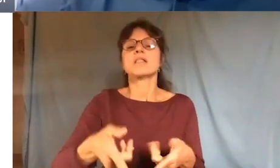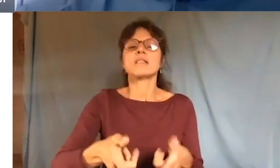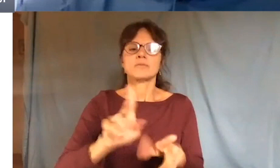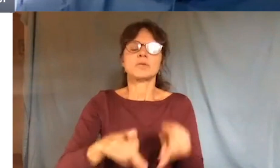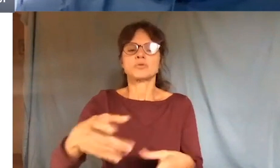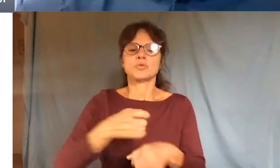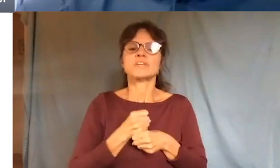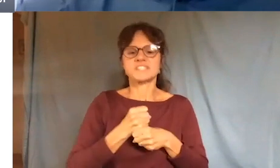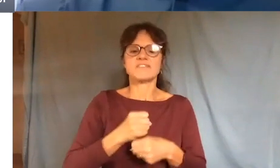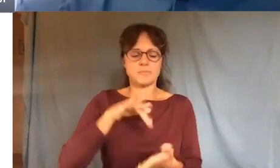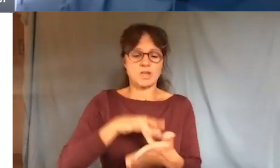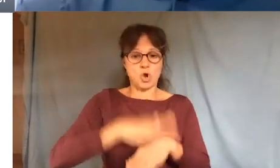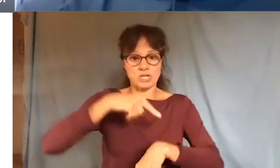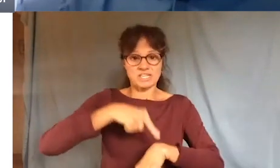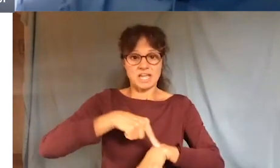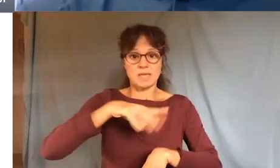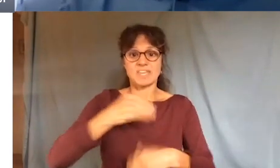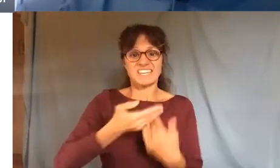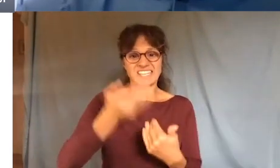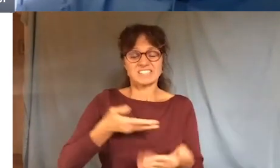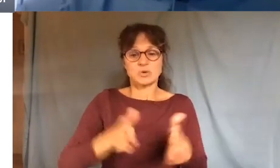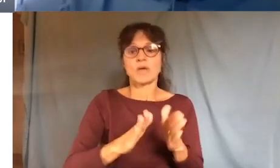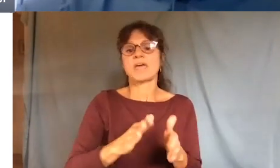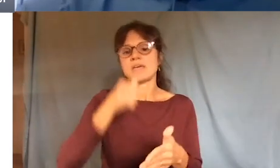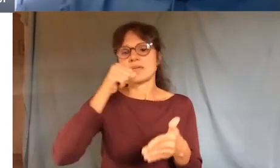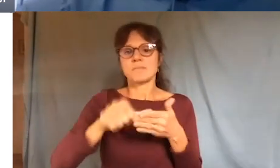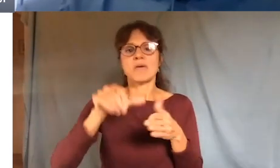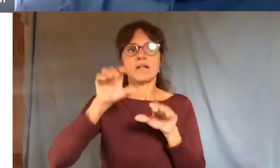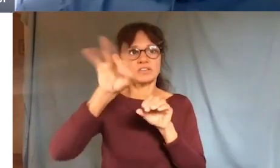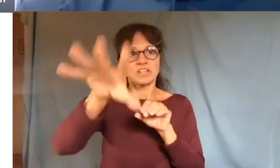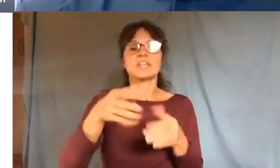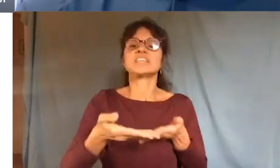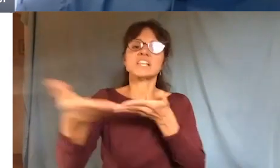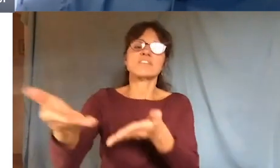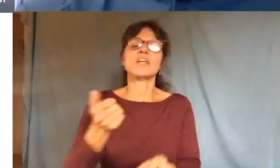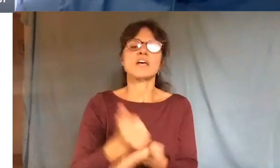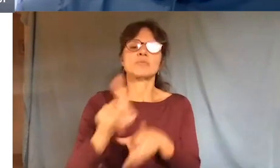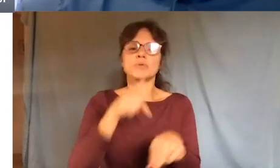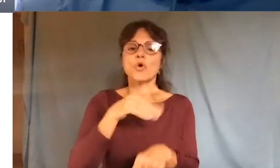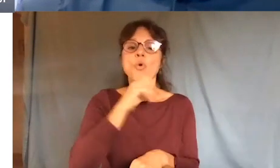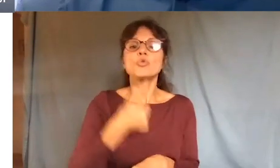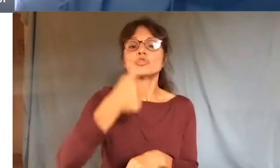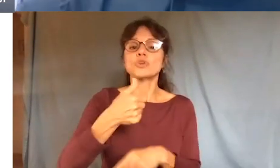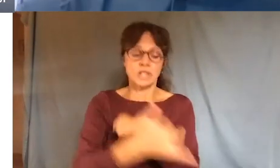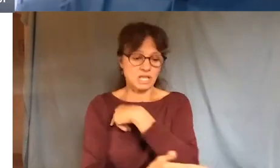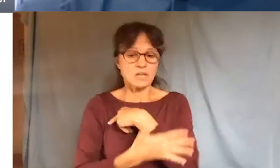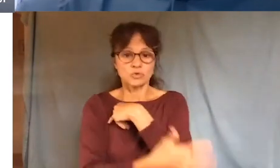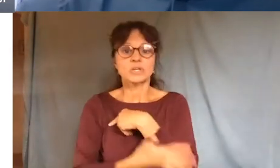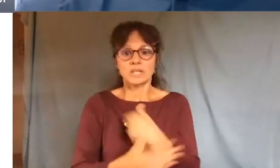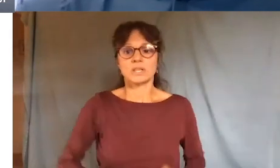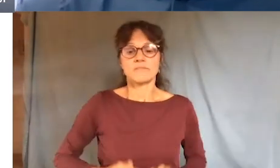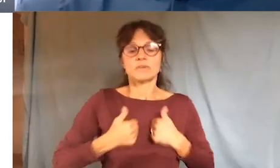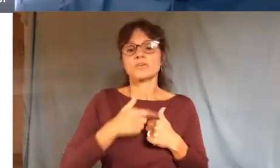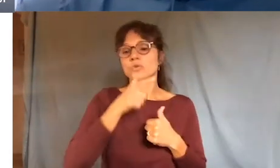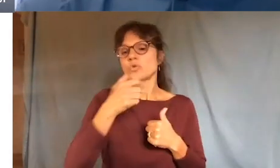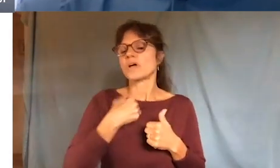and convenient manner. Mail delivery options have benefited people who are aging, people who live in rural areas, people who